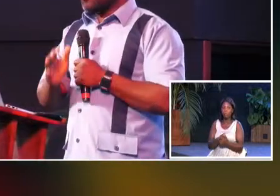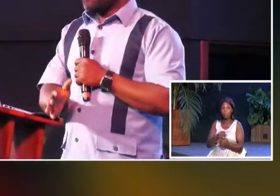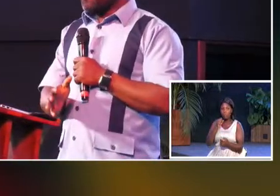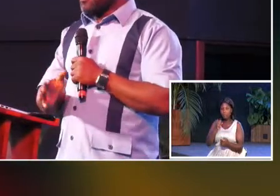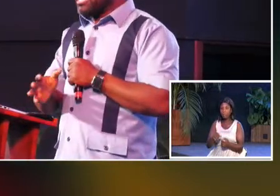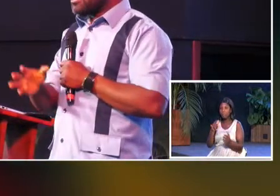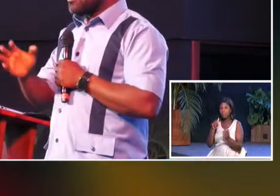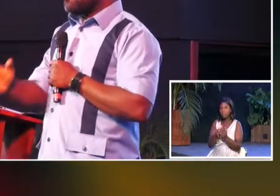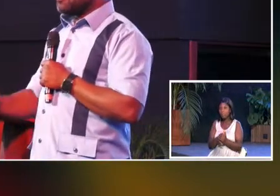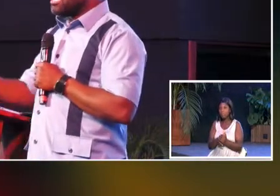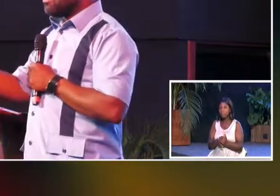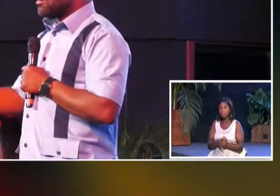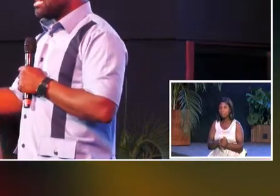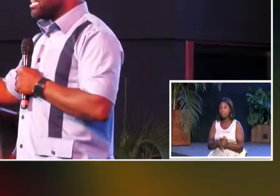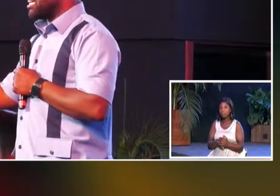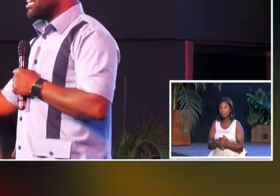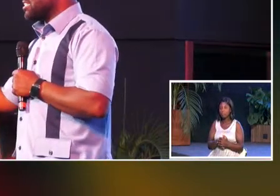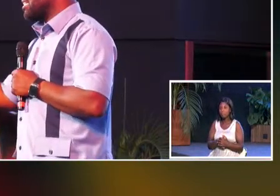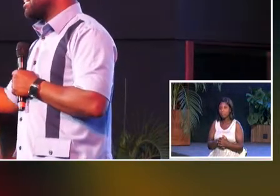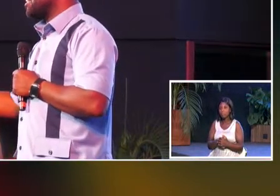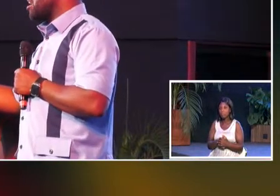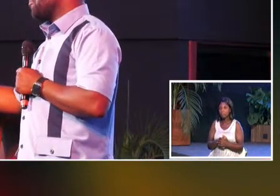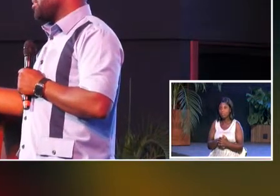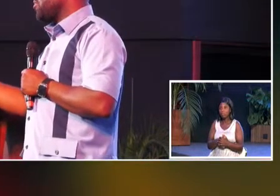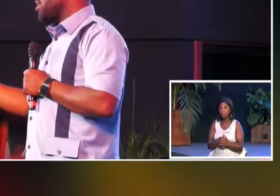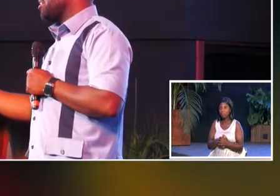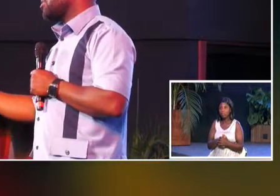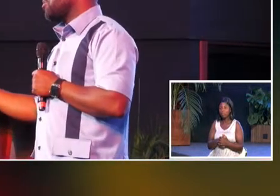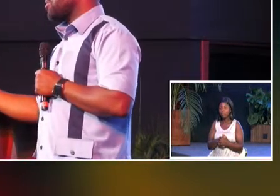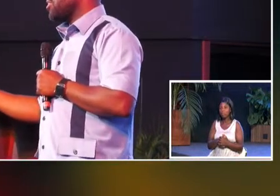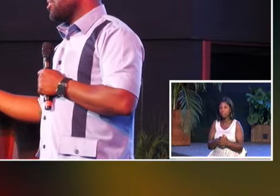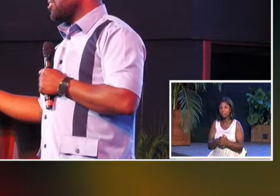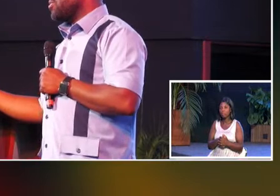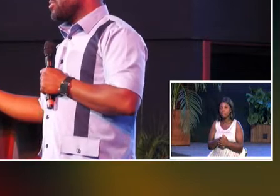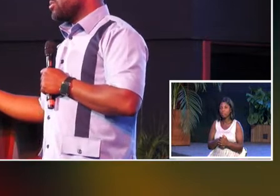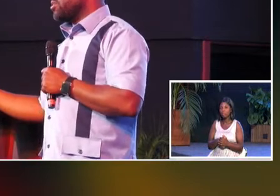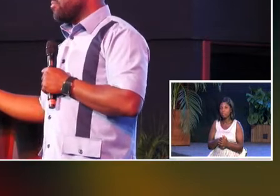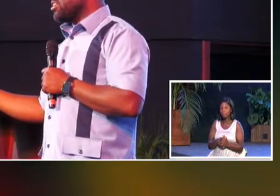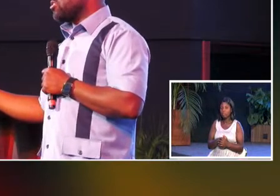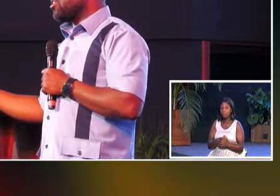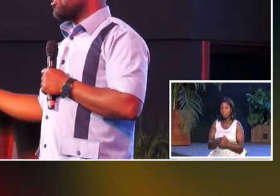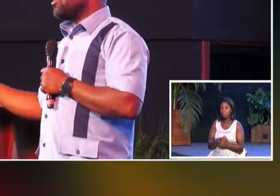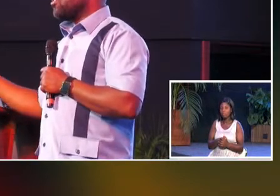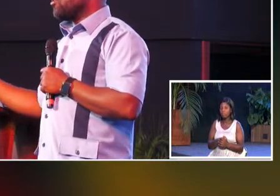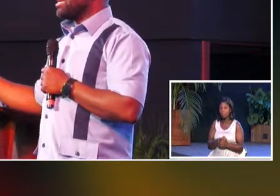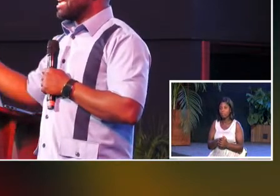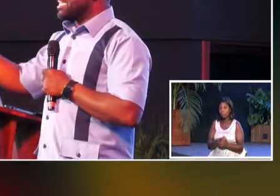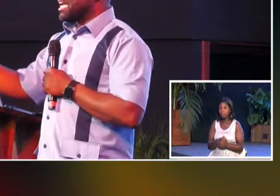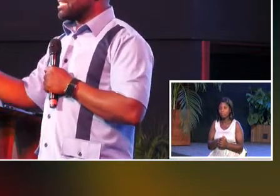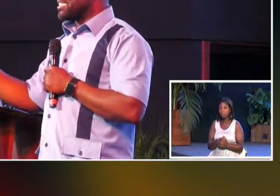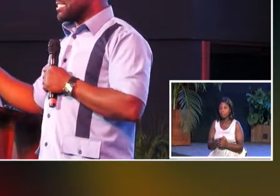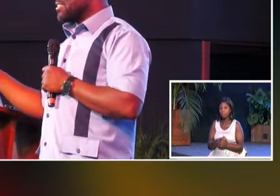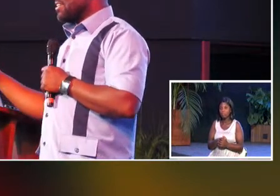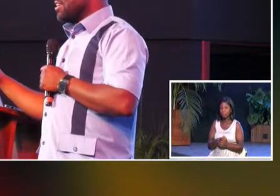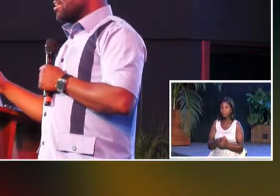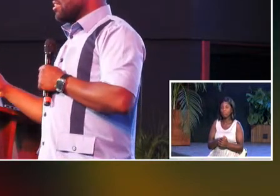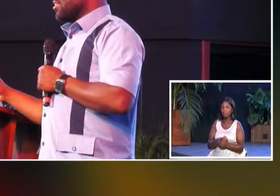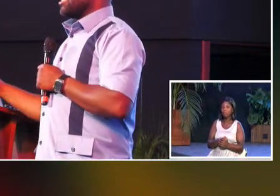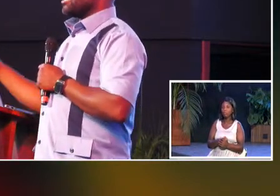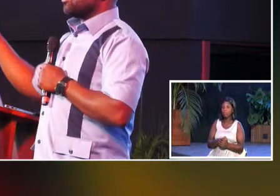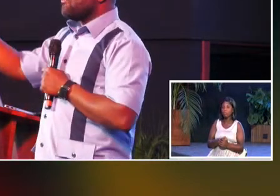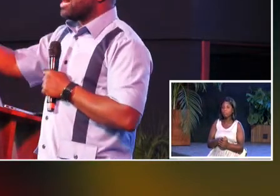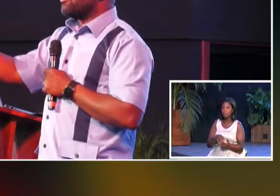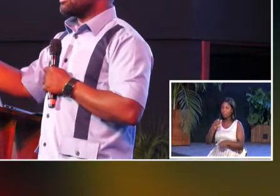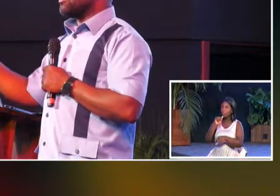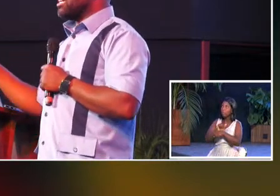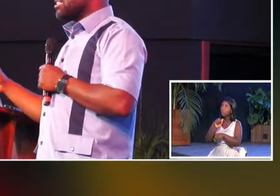nothing is compromised on the online channels that the company runs on. So they make sure nobody attacks it.